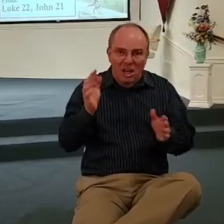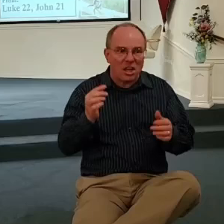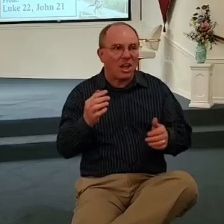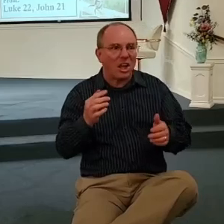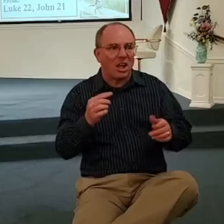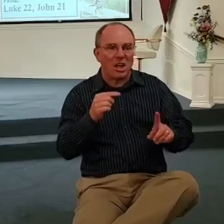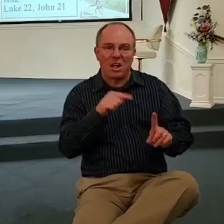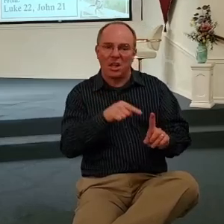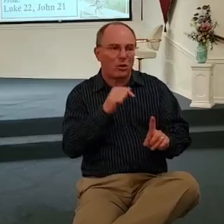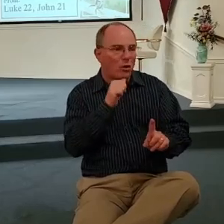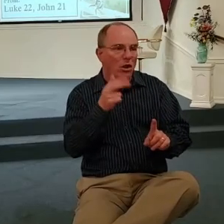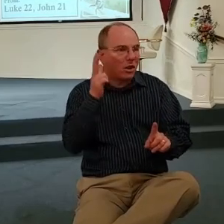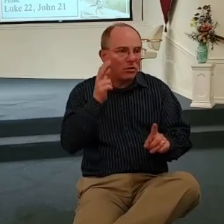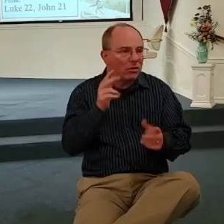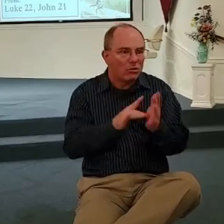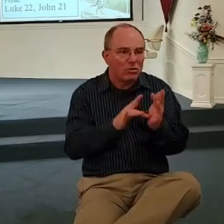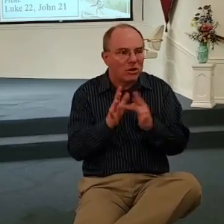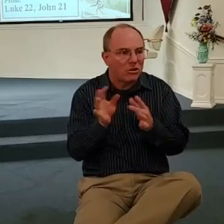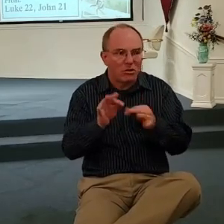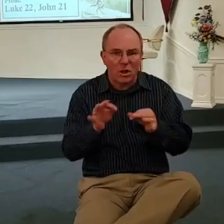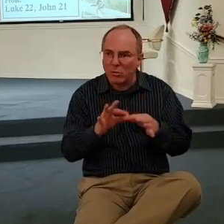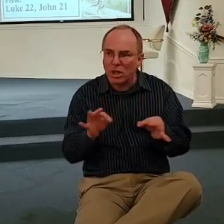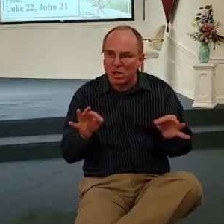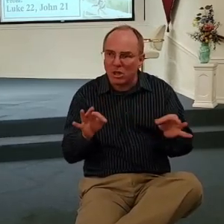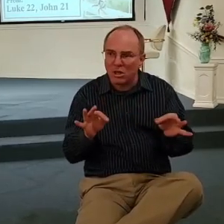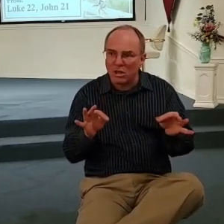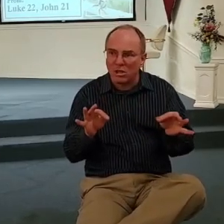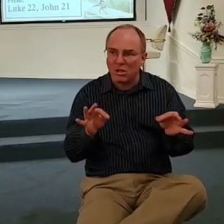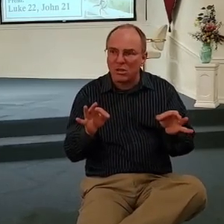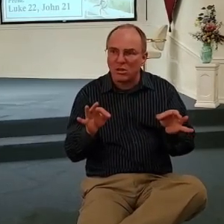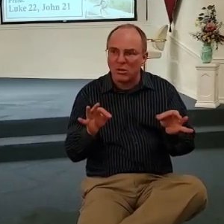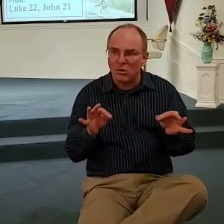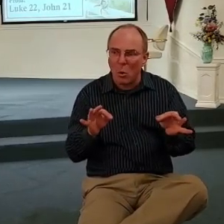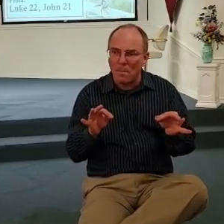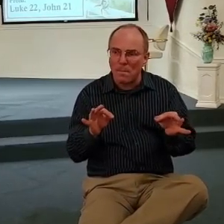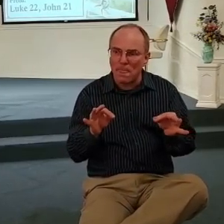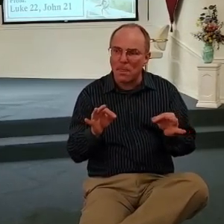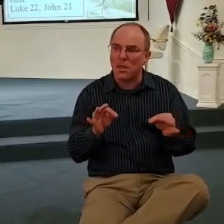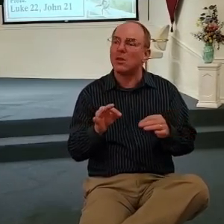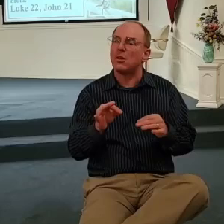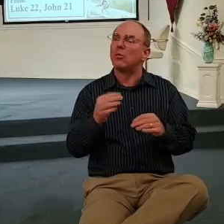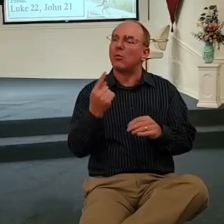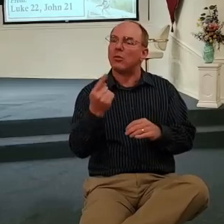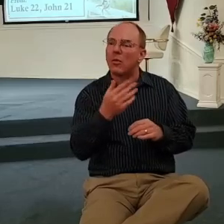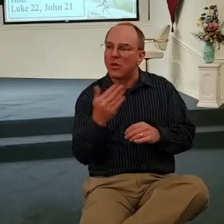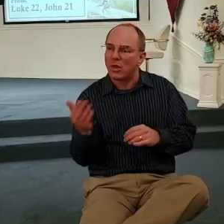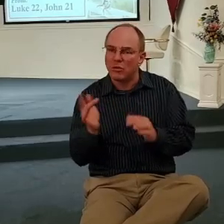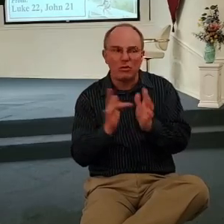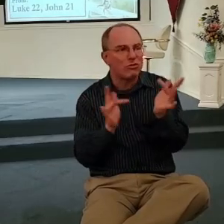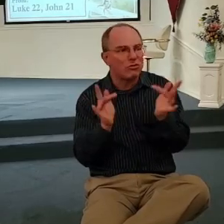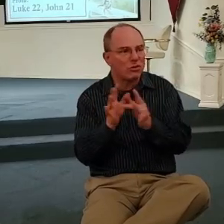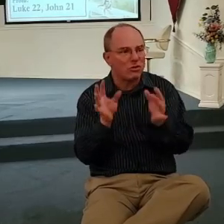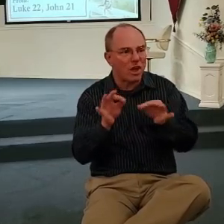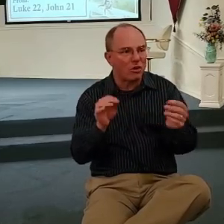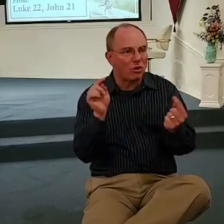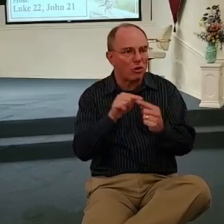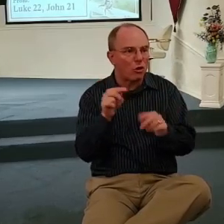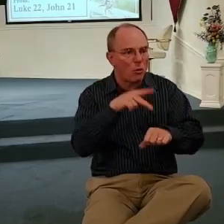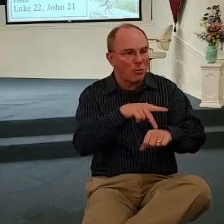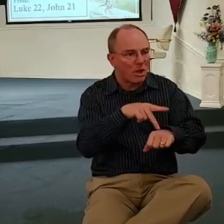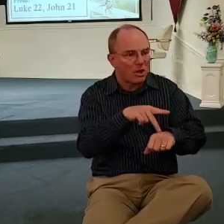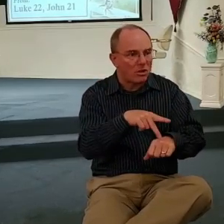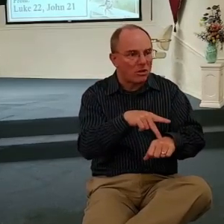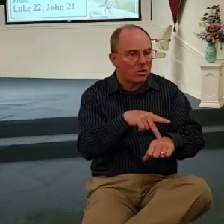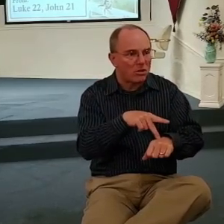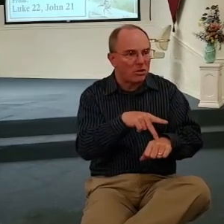statement of what was before Jesus. In fact, one of the things that Jesus says to Peter,